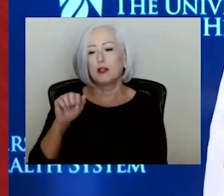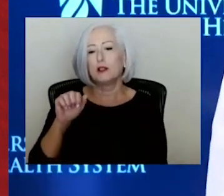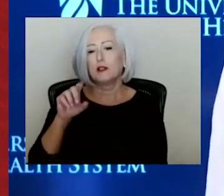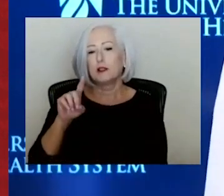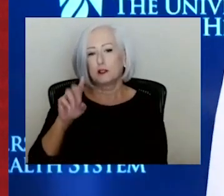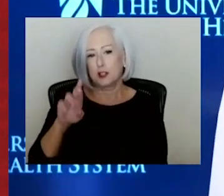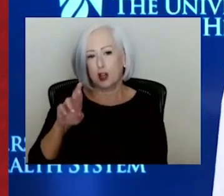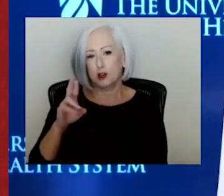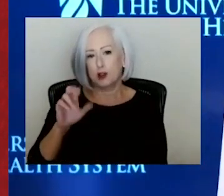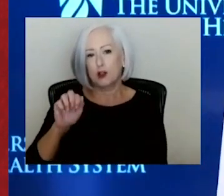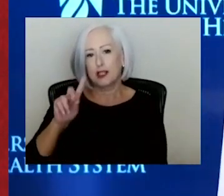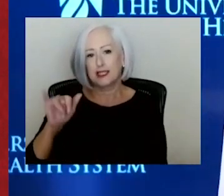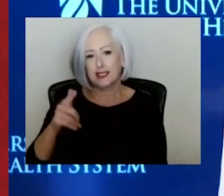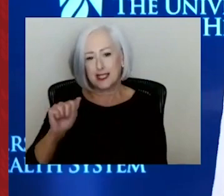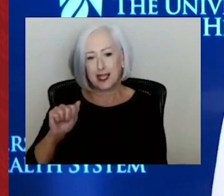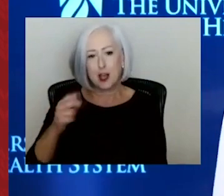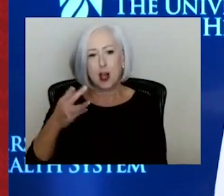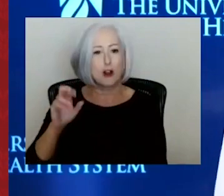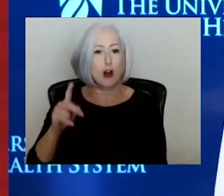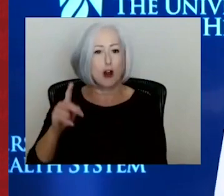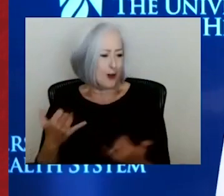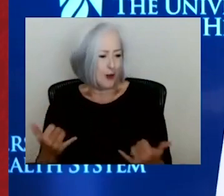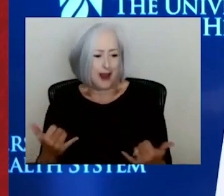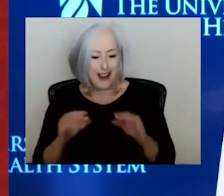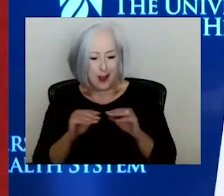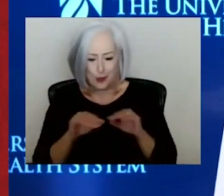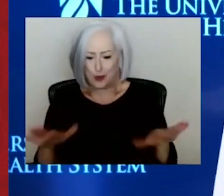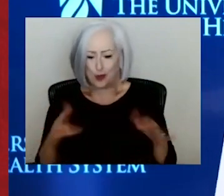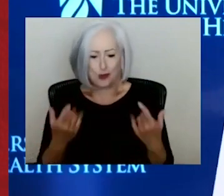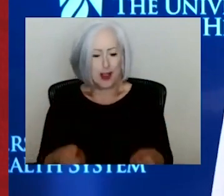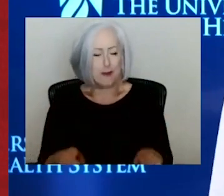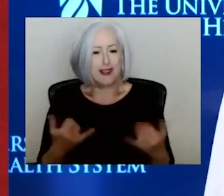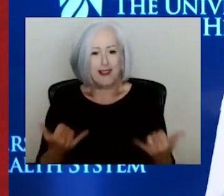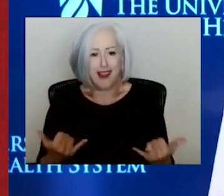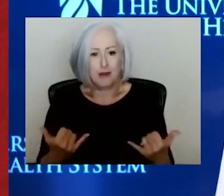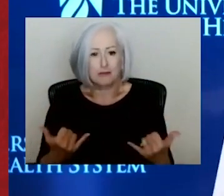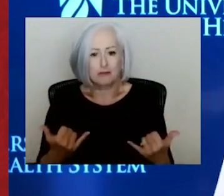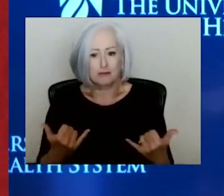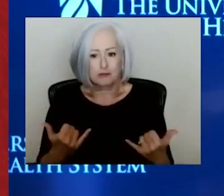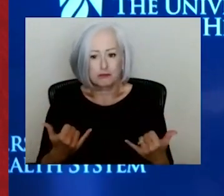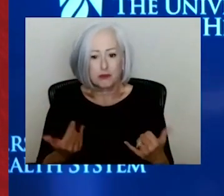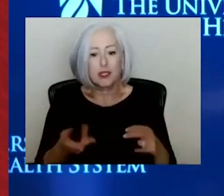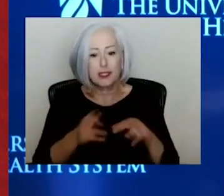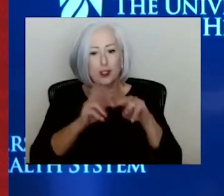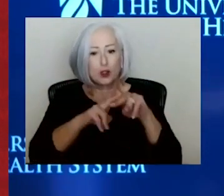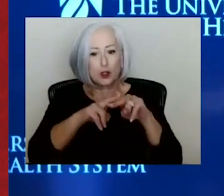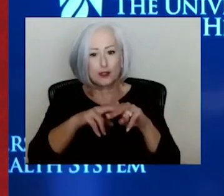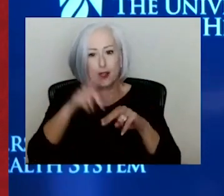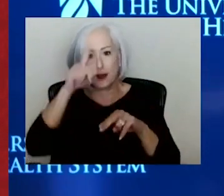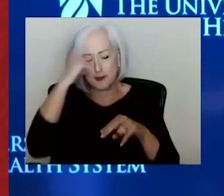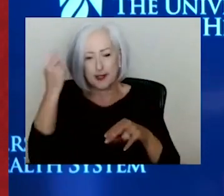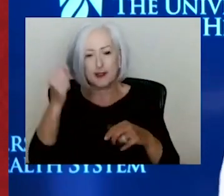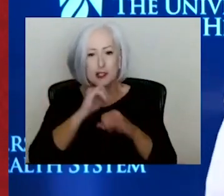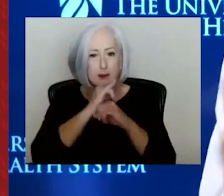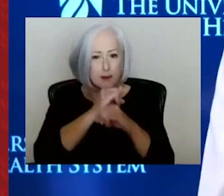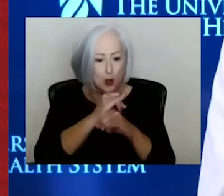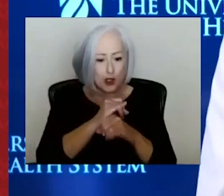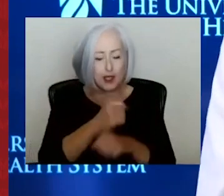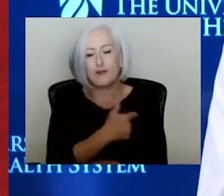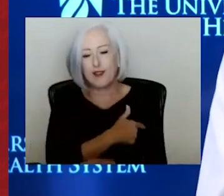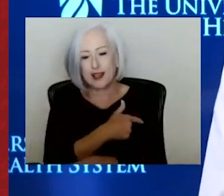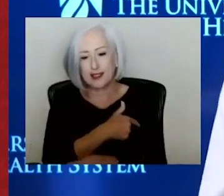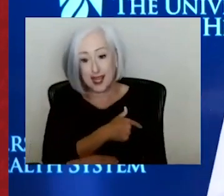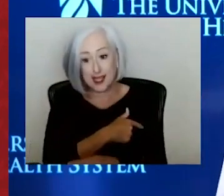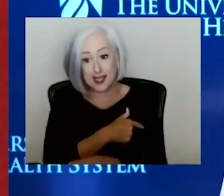question that we're going to have more. So we're in a surge right now. There is a surge going on. Yeah. It's just because of immunity and because of vaccination and because